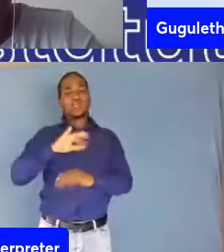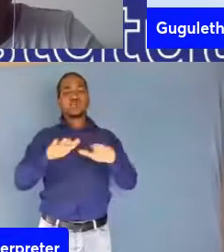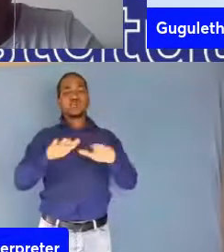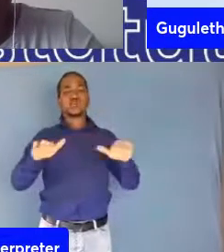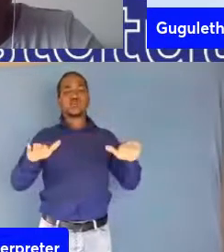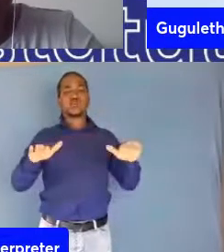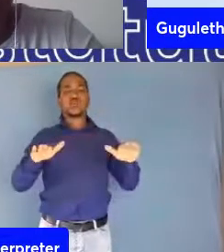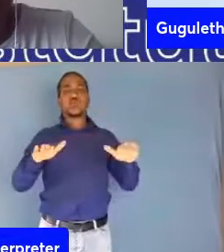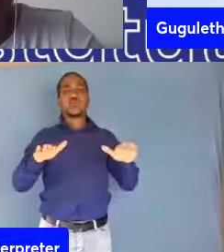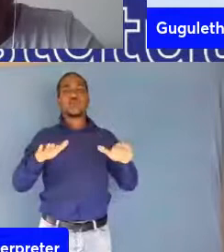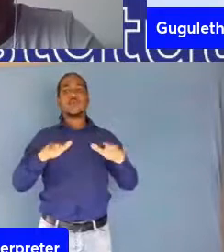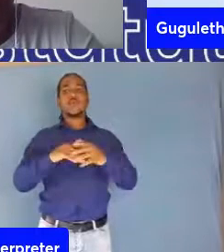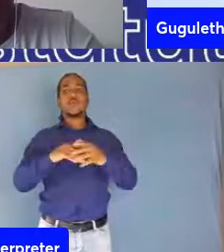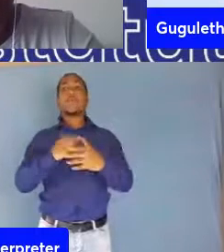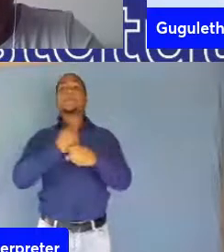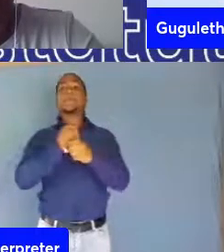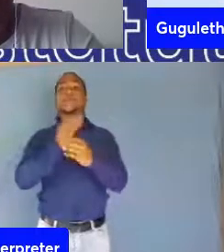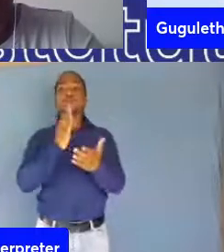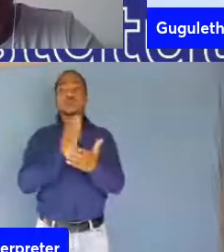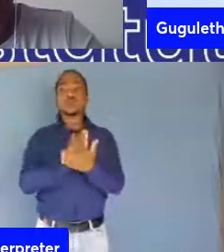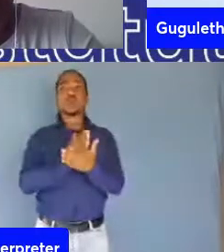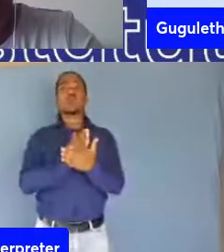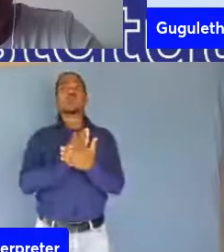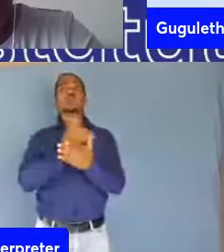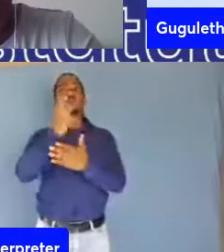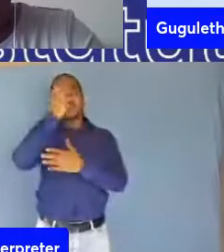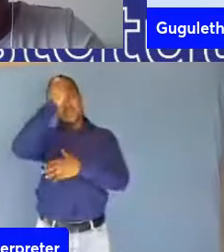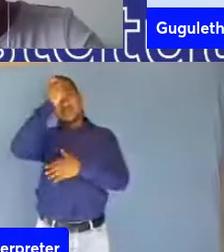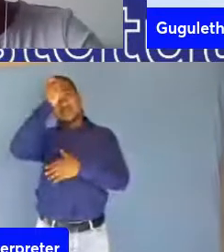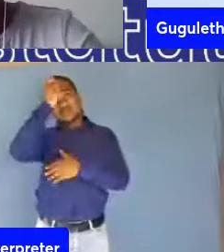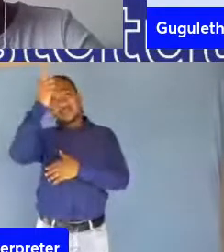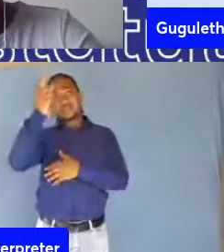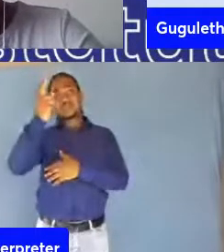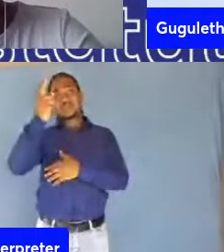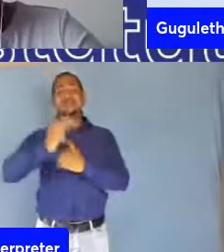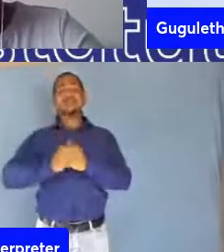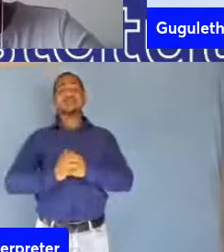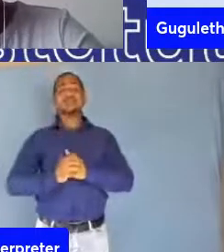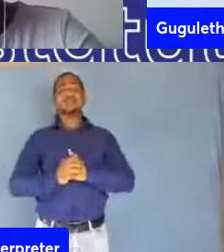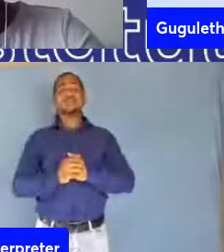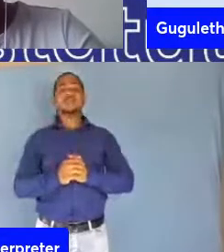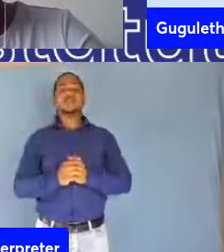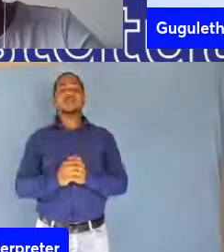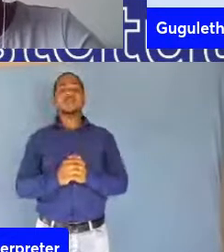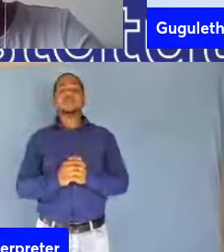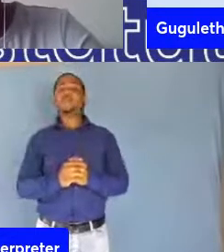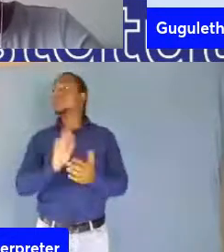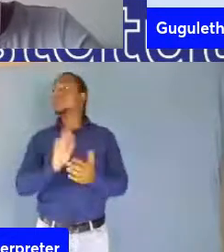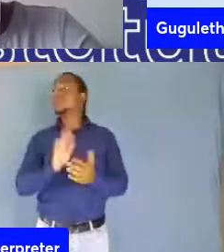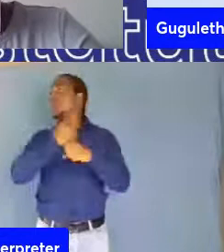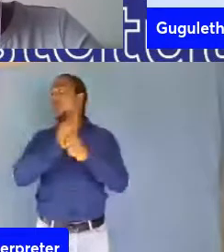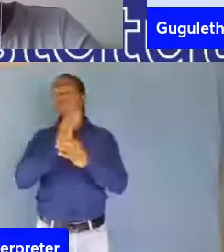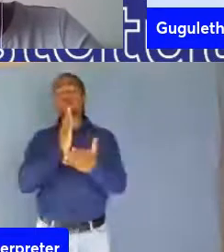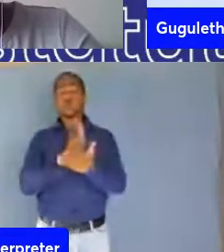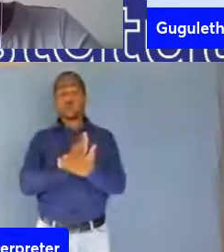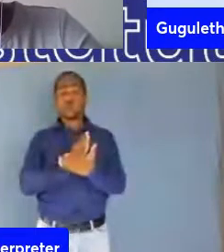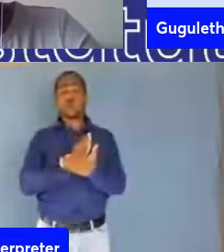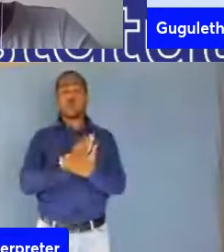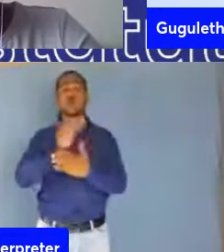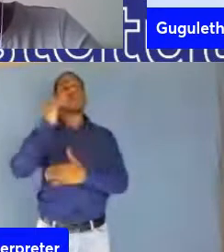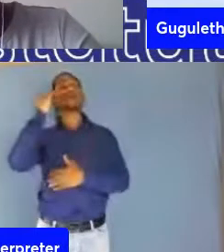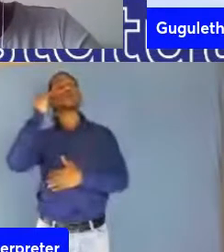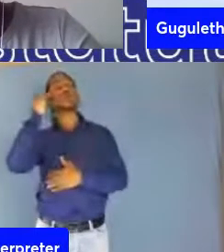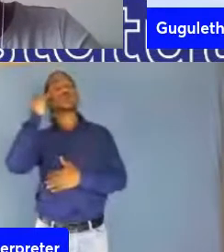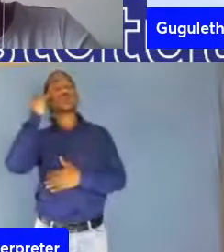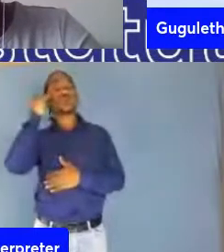them, and making sure that they know that it's not their fault. The adult is the one who should have